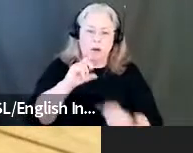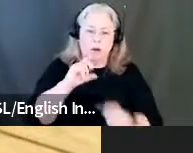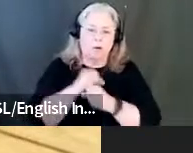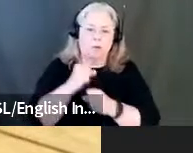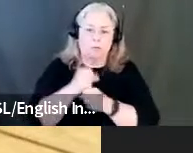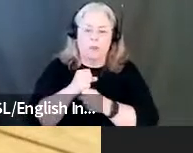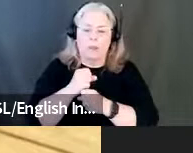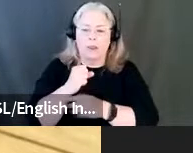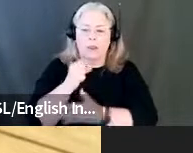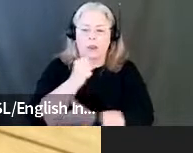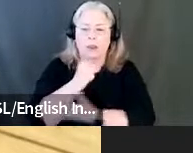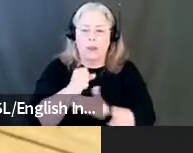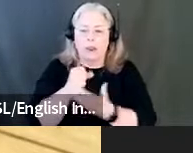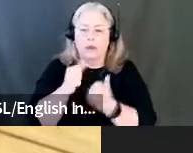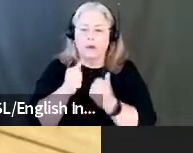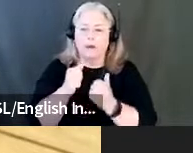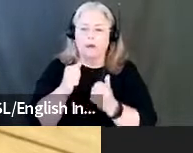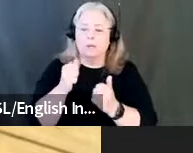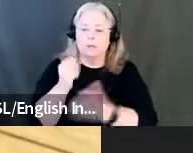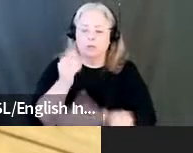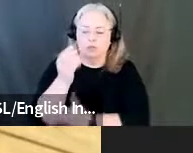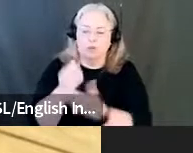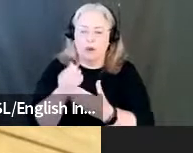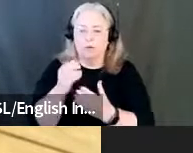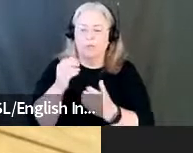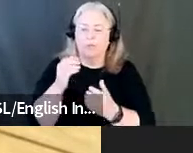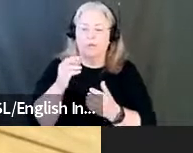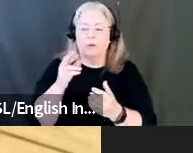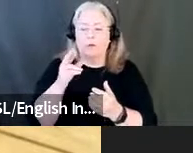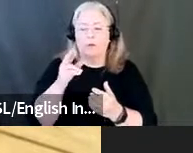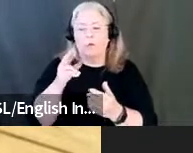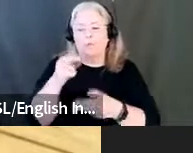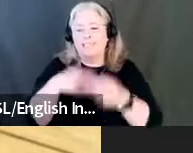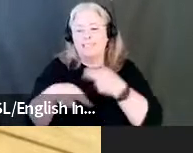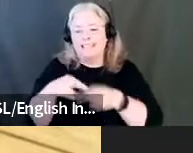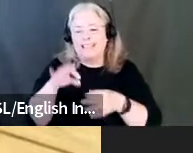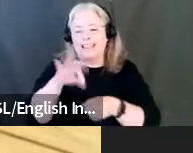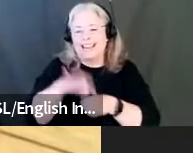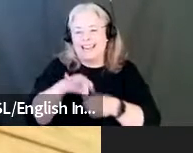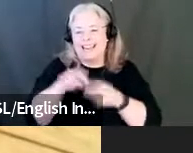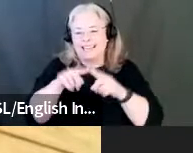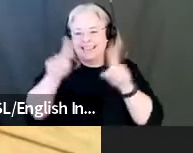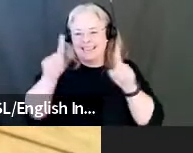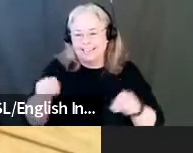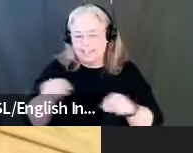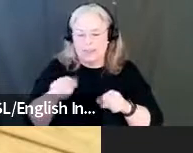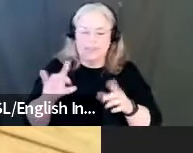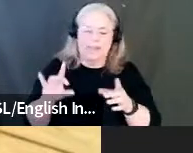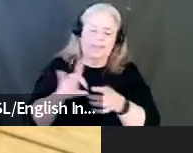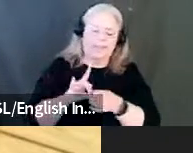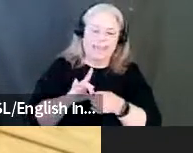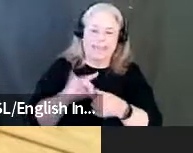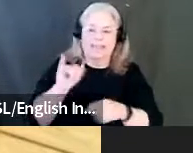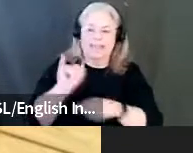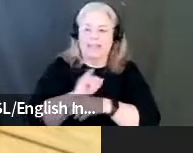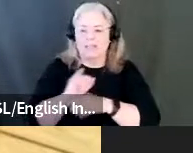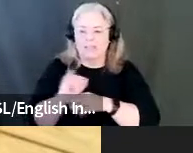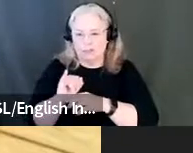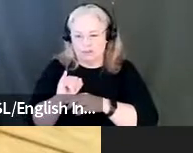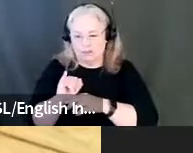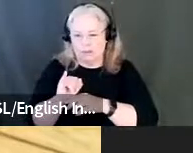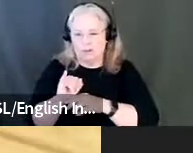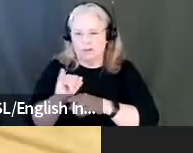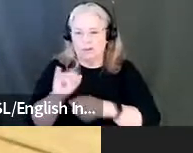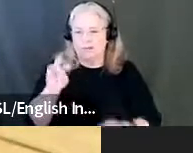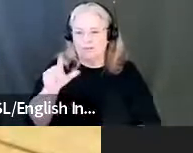troughs out of recycled election signs that I then can attach using industrial Velcro to the dual lock